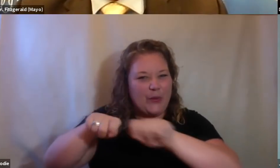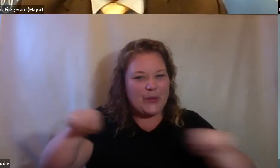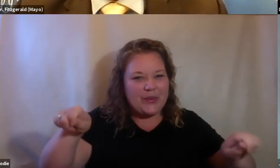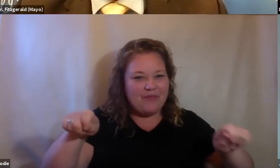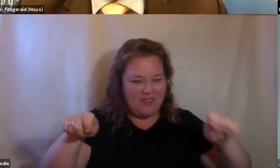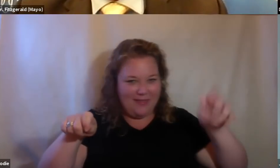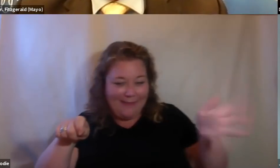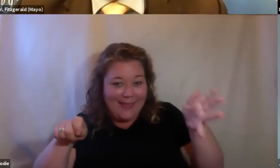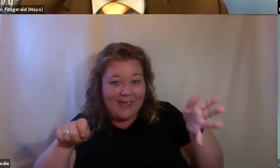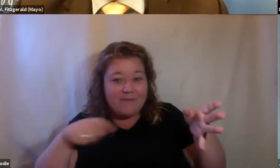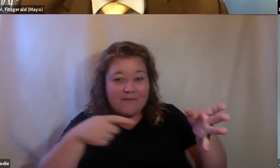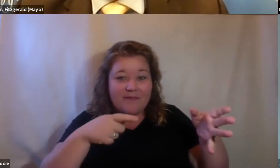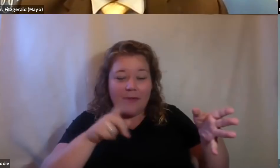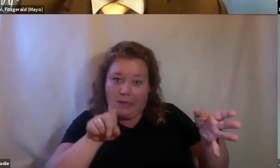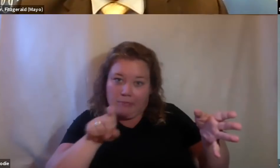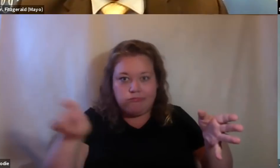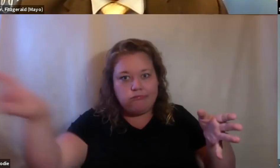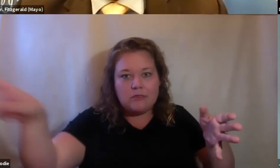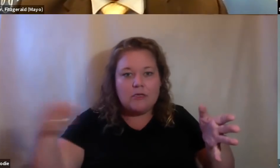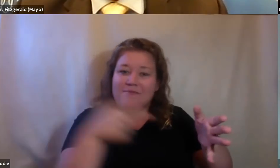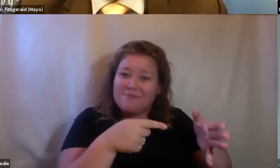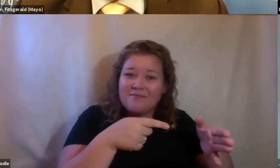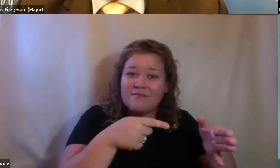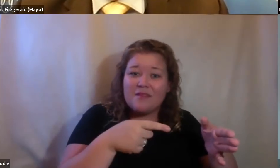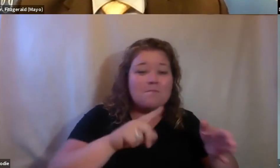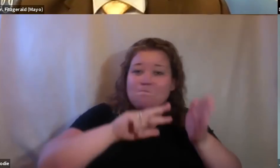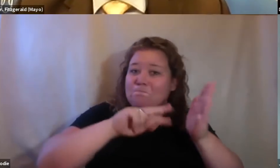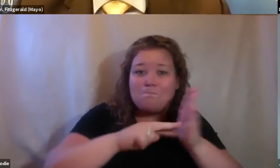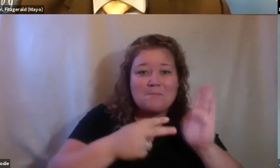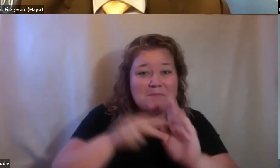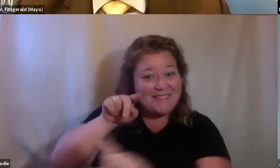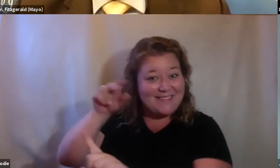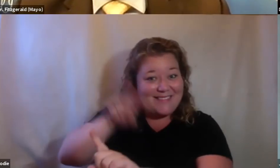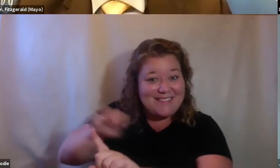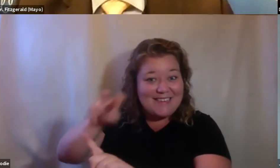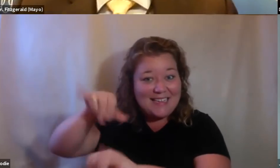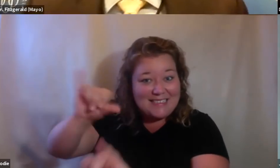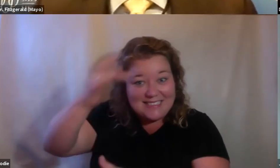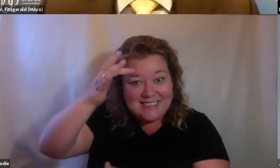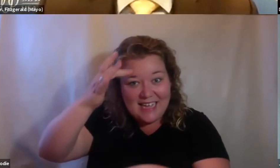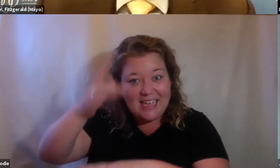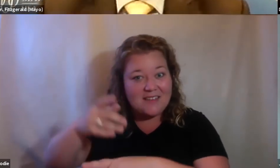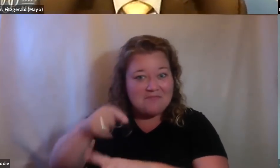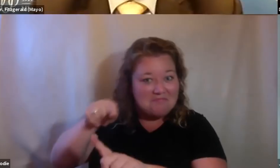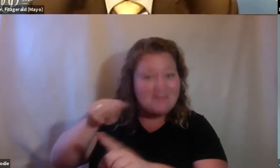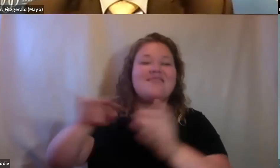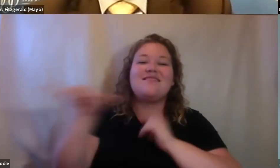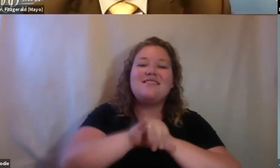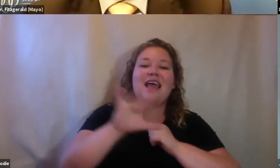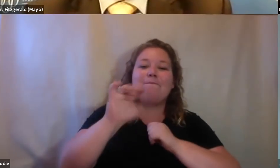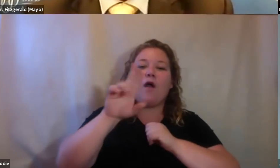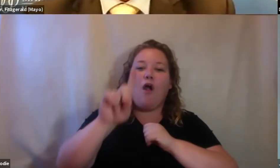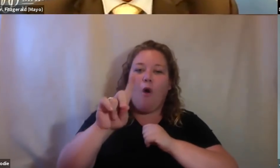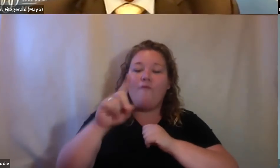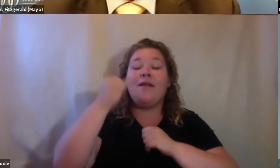active problem one needs to be worried about in terms of infection and symptoms. Could there be, Dr. Kowalski? Yeah, could be